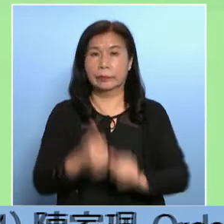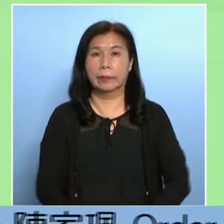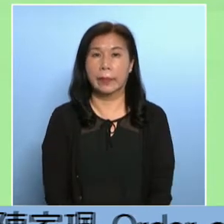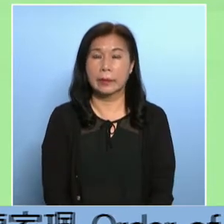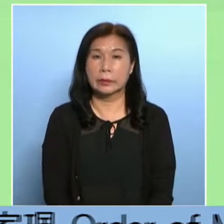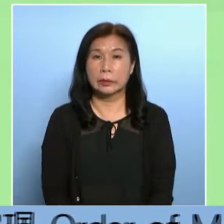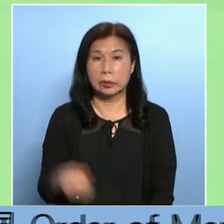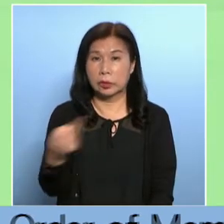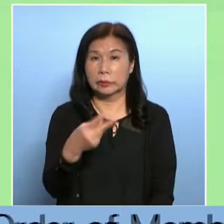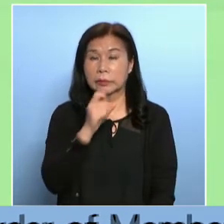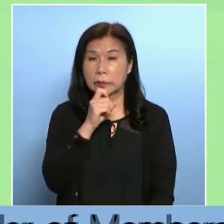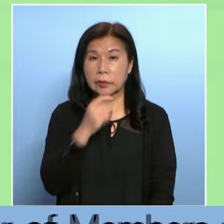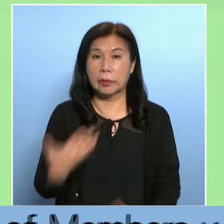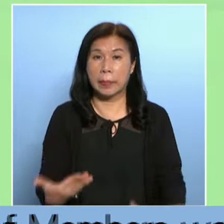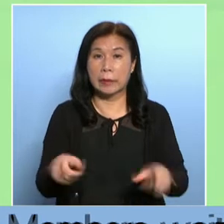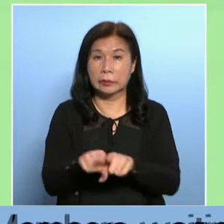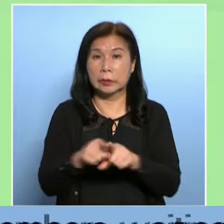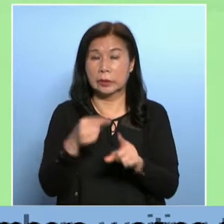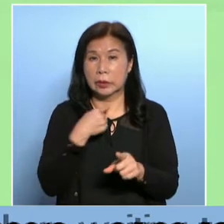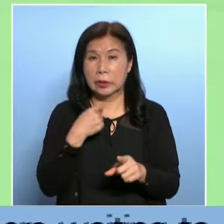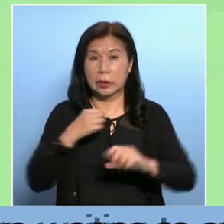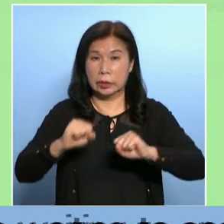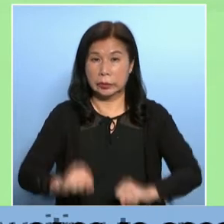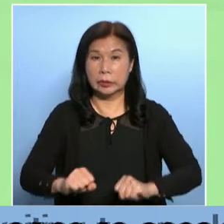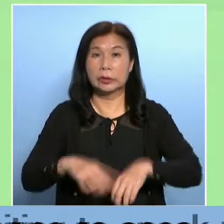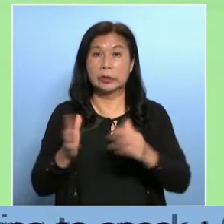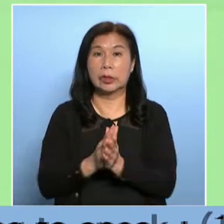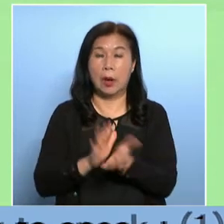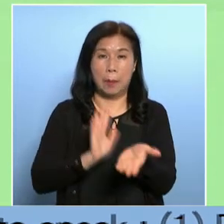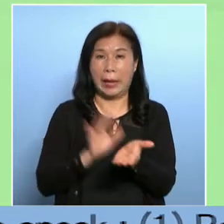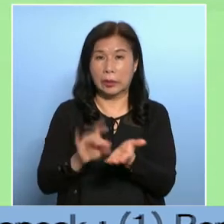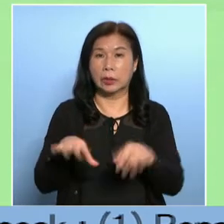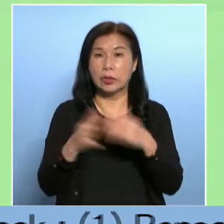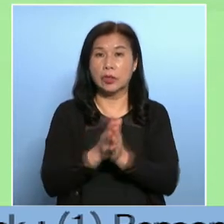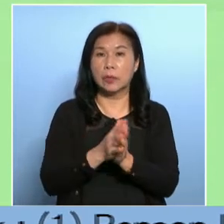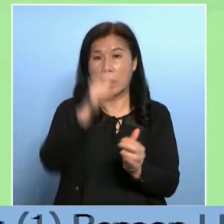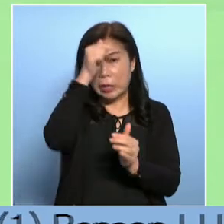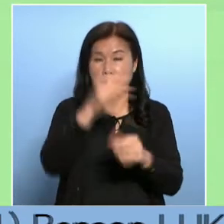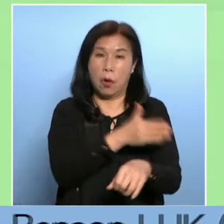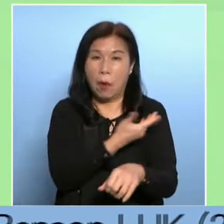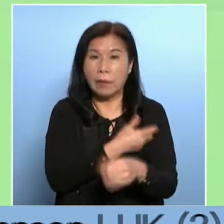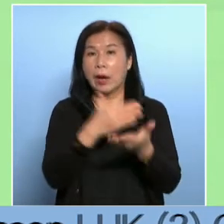to head these task forces. This is really commendable and